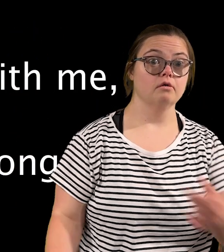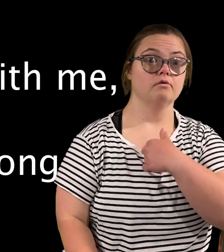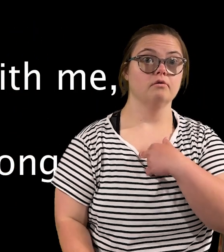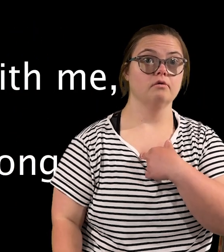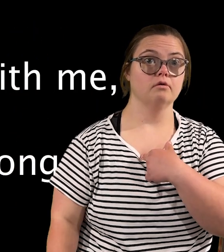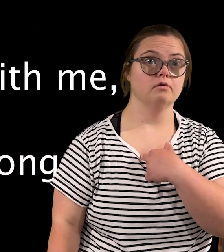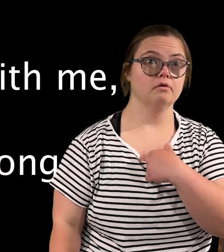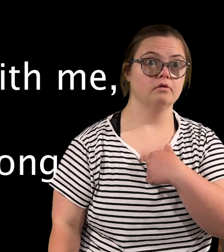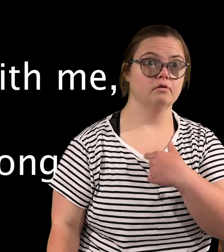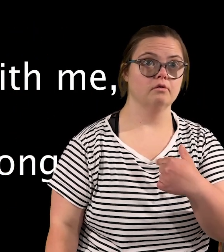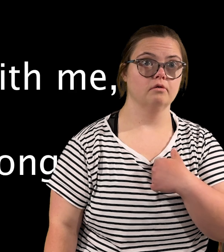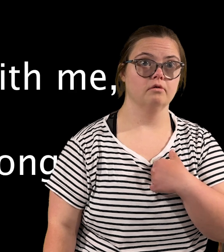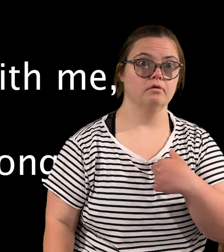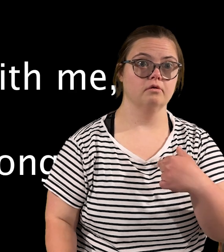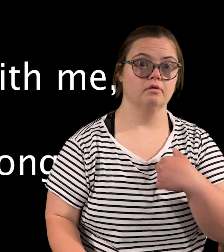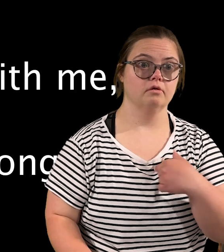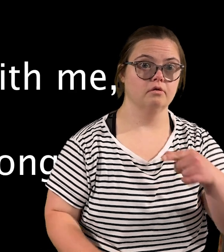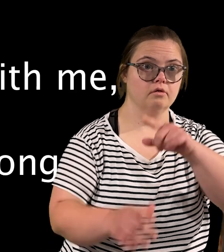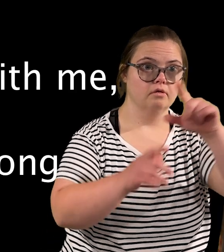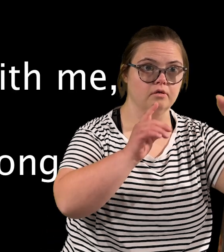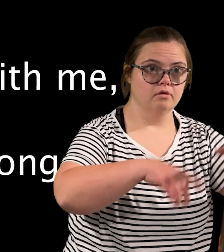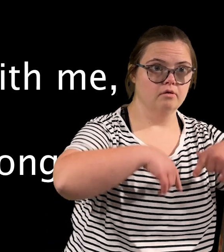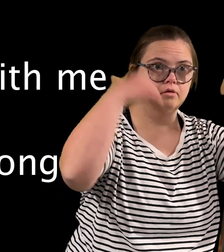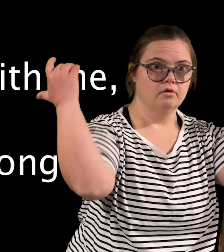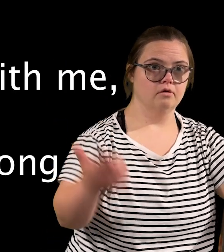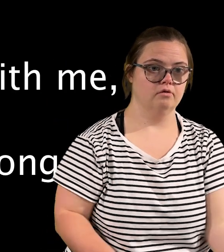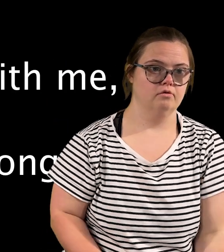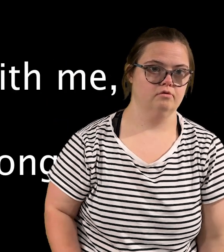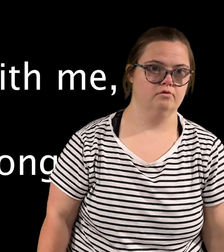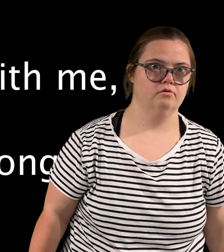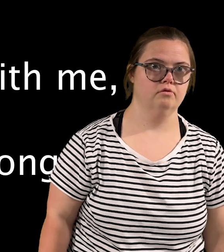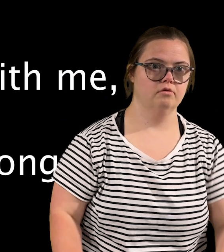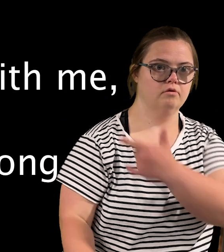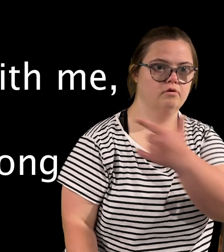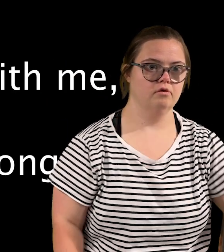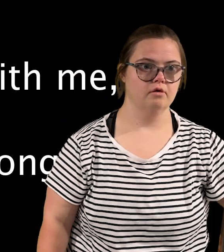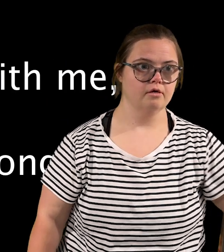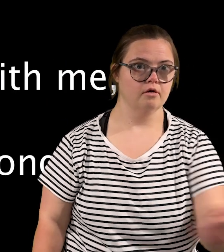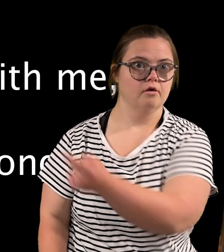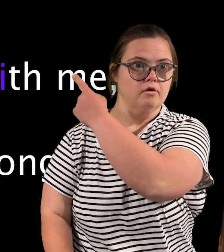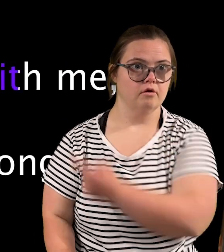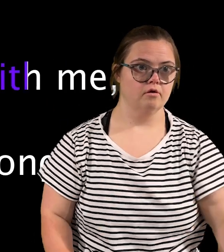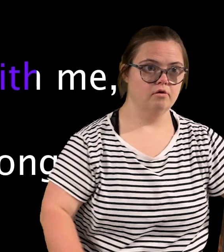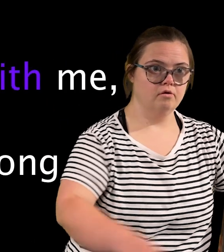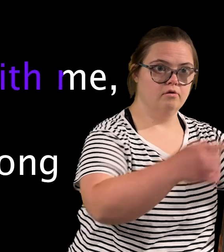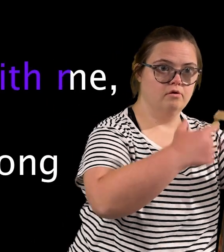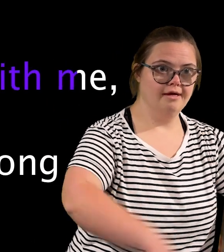you're gone, but though you're still with